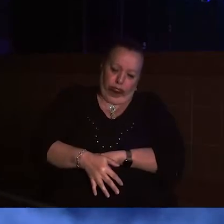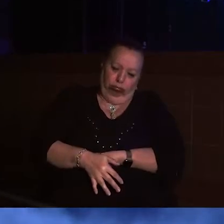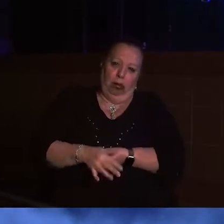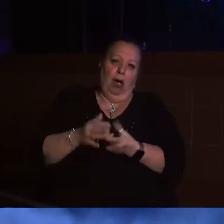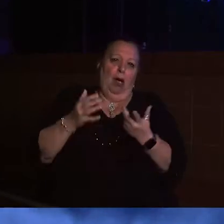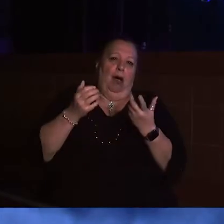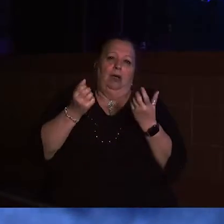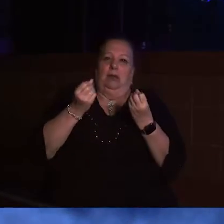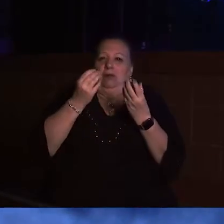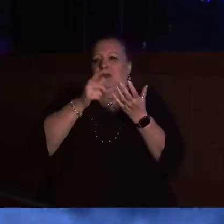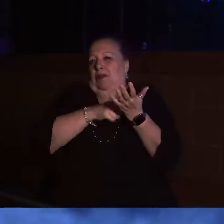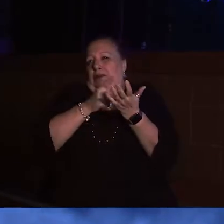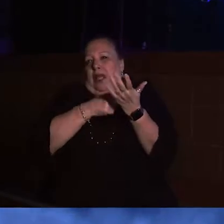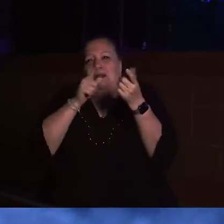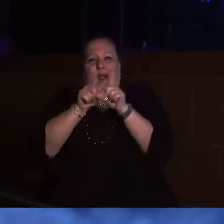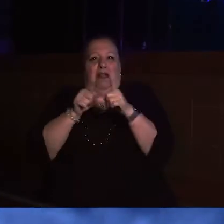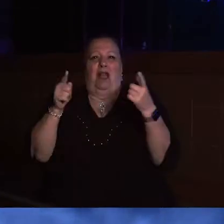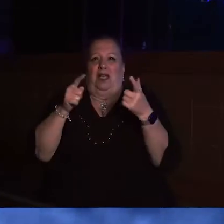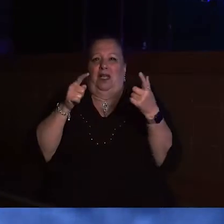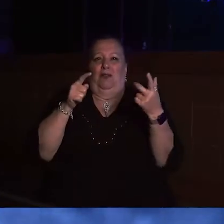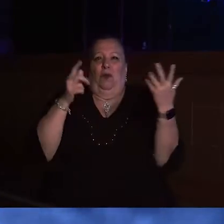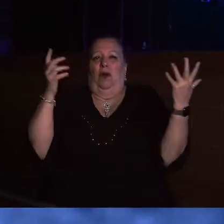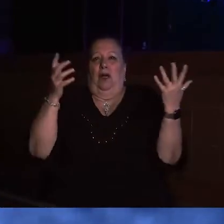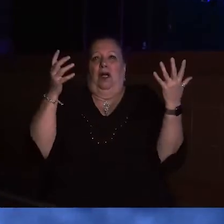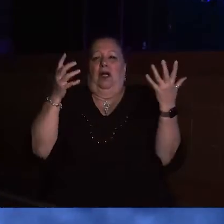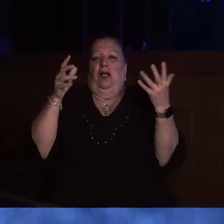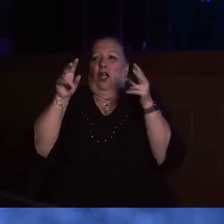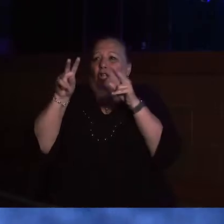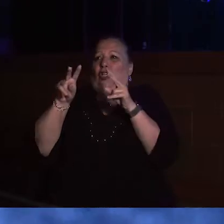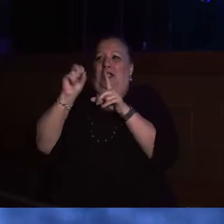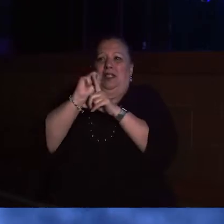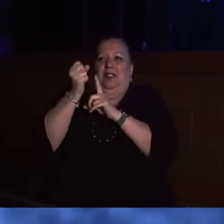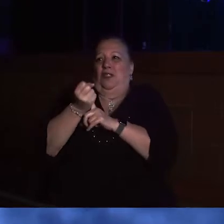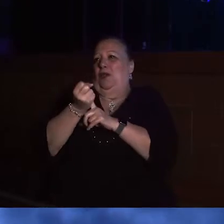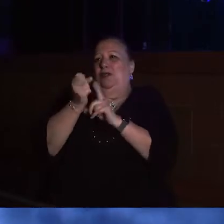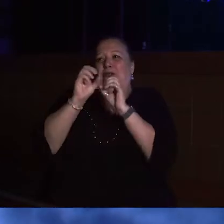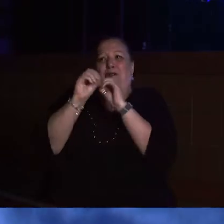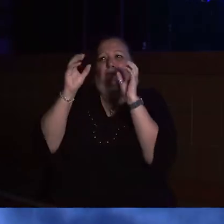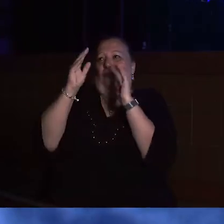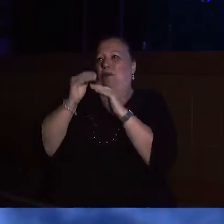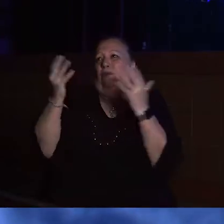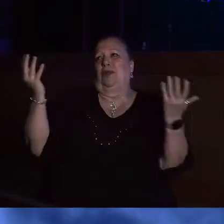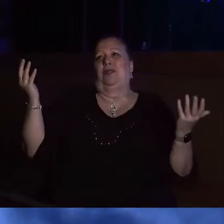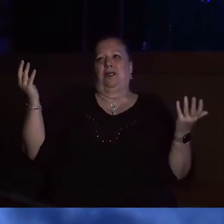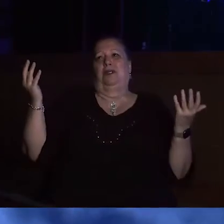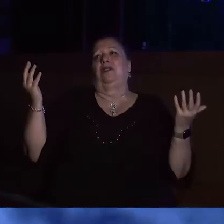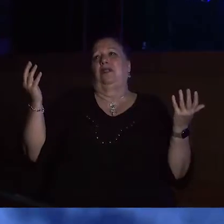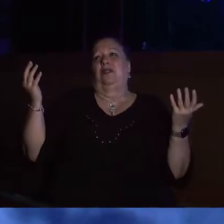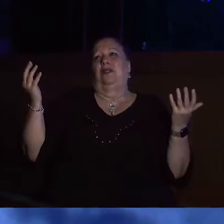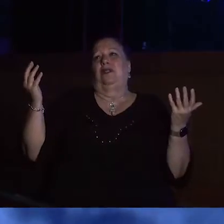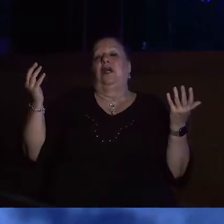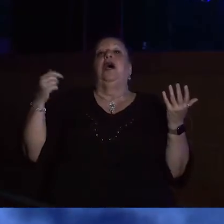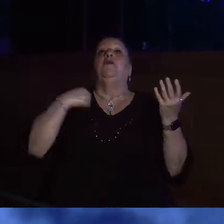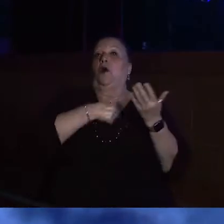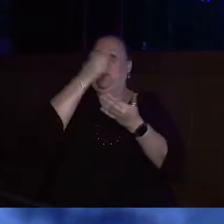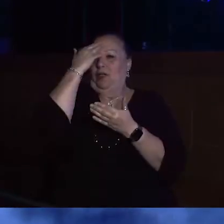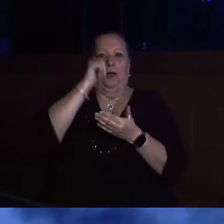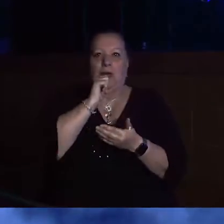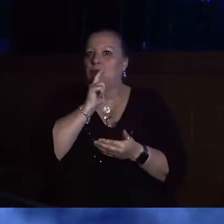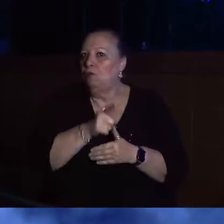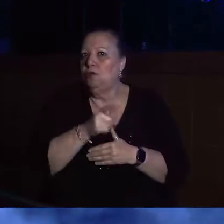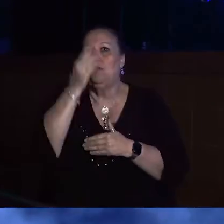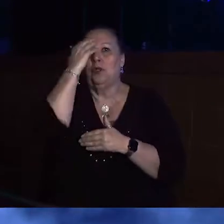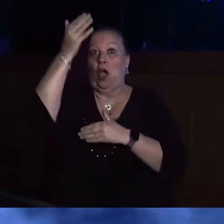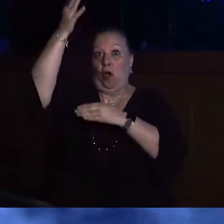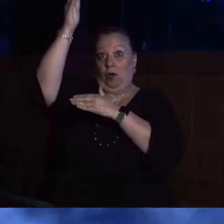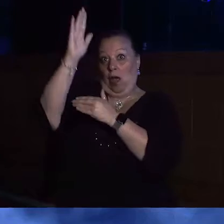out of us. Sometimes it's like as if we're staring into a situation that is hopeless. Well, we know that that's not true. We know